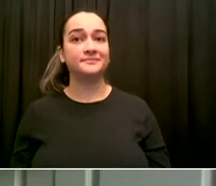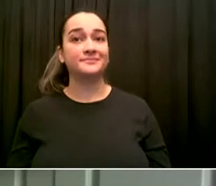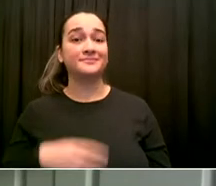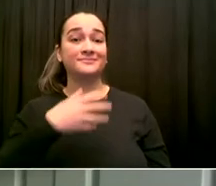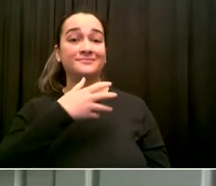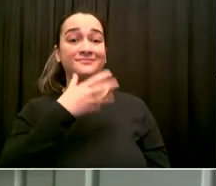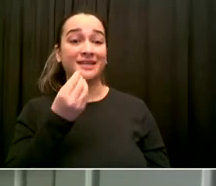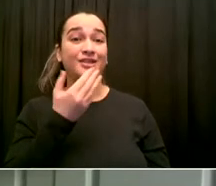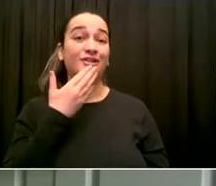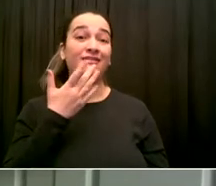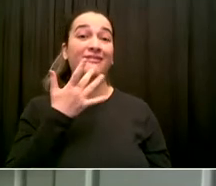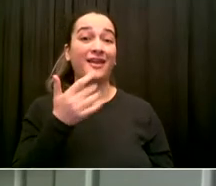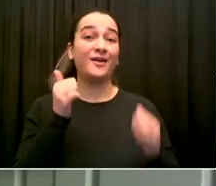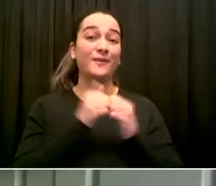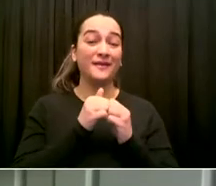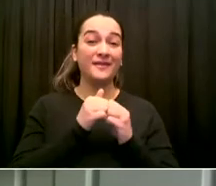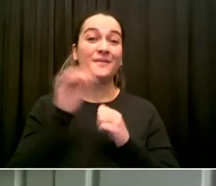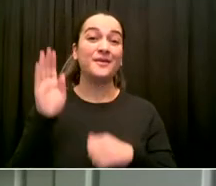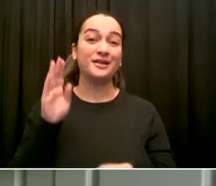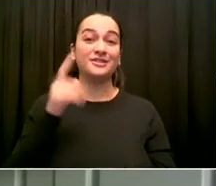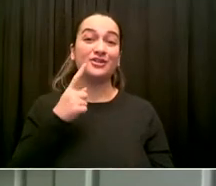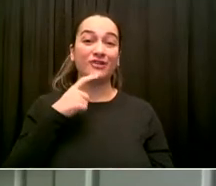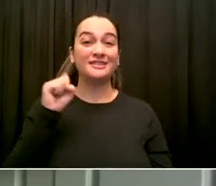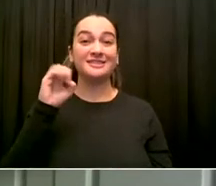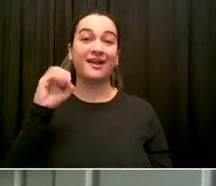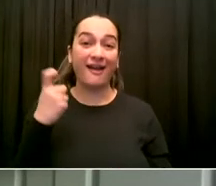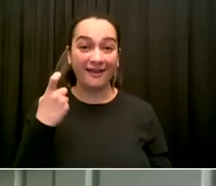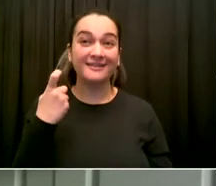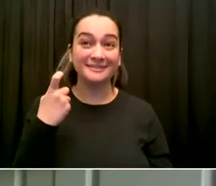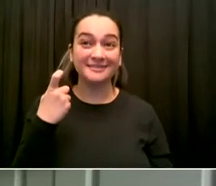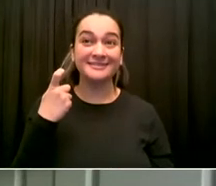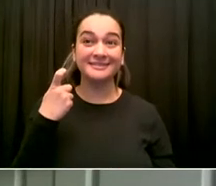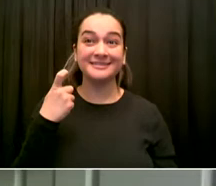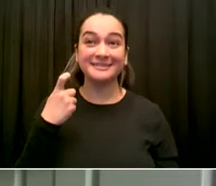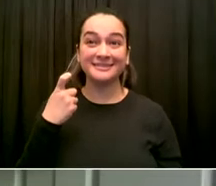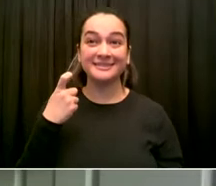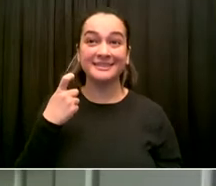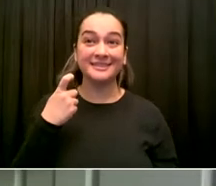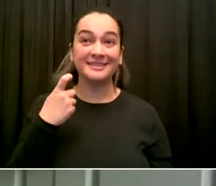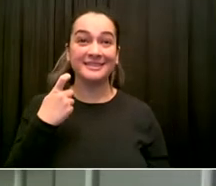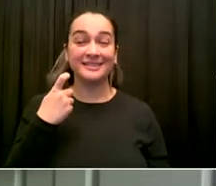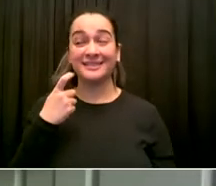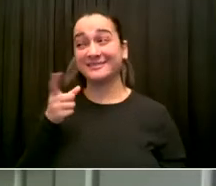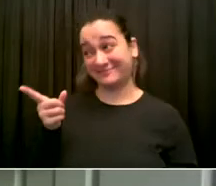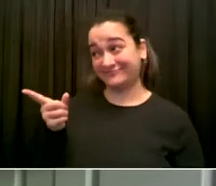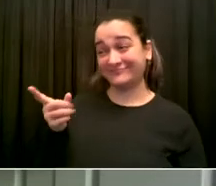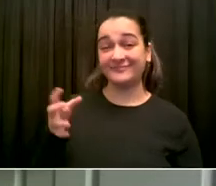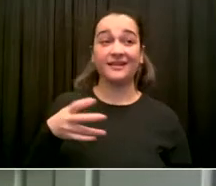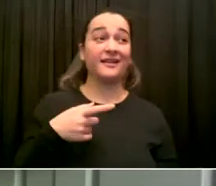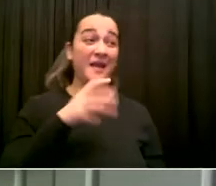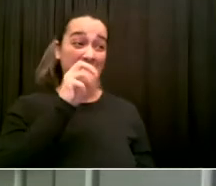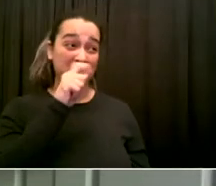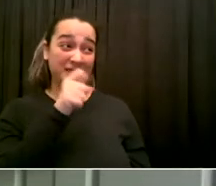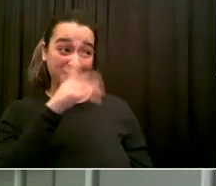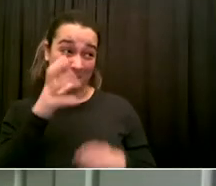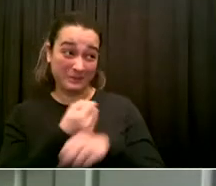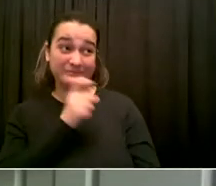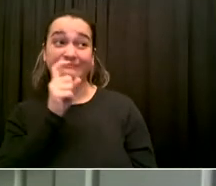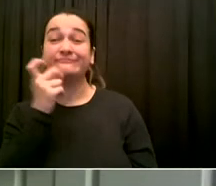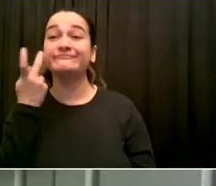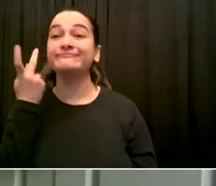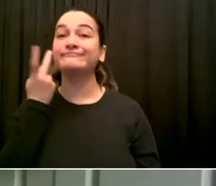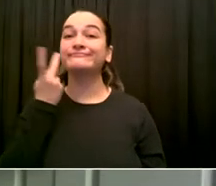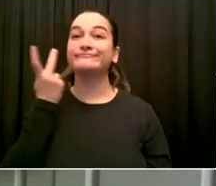Congratulations on Francisco Lindor. I hope you have a really great year. And with our new initiative, I have no question you'll have an even better